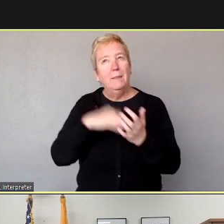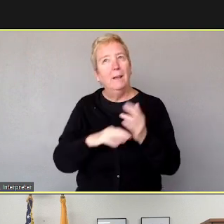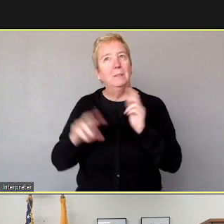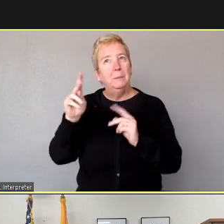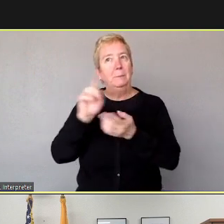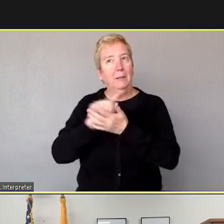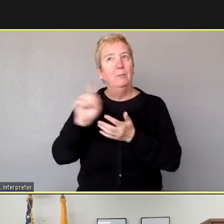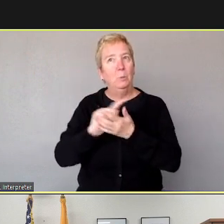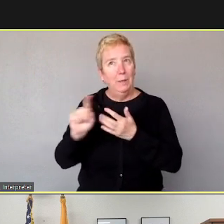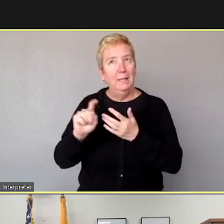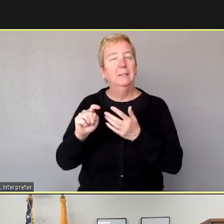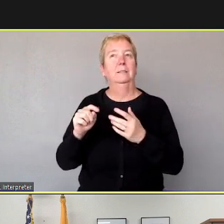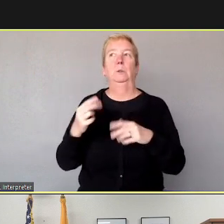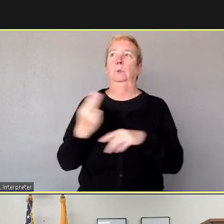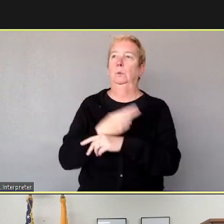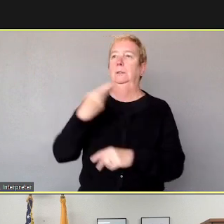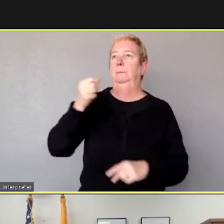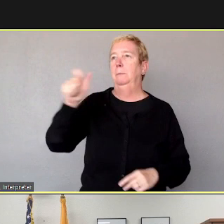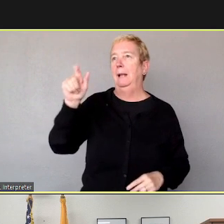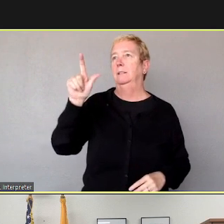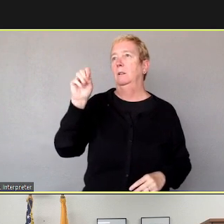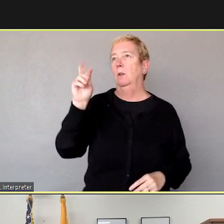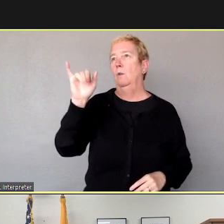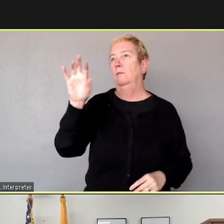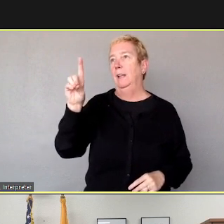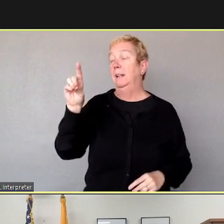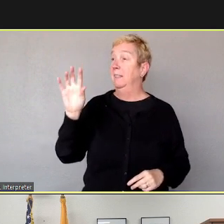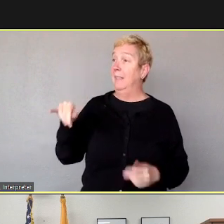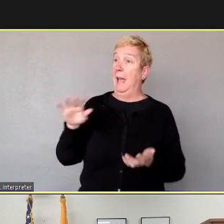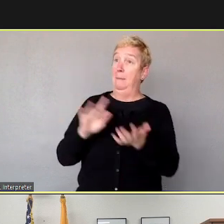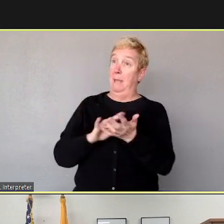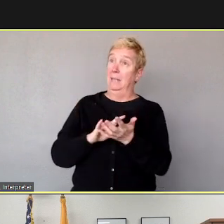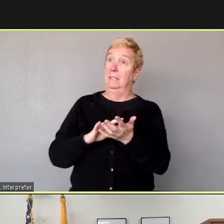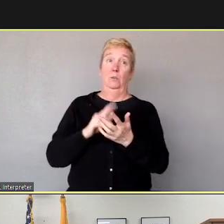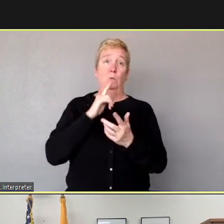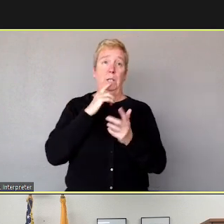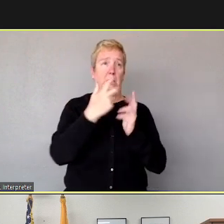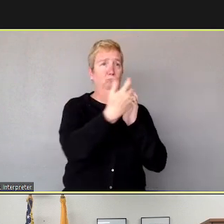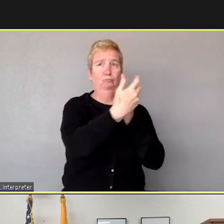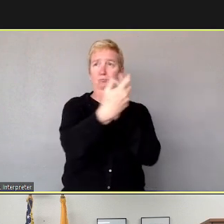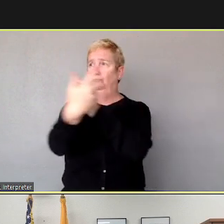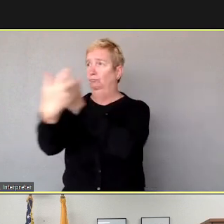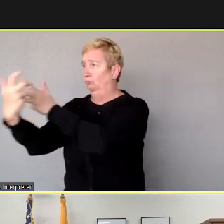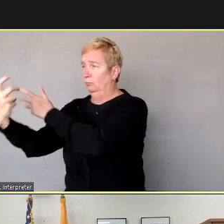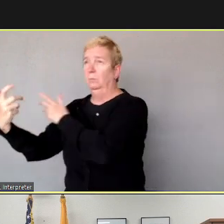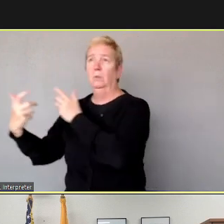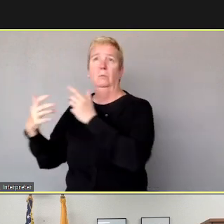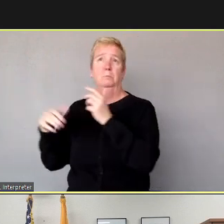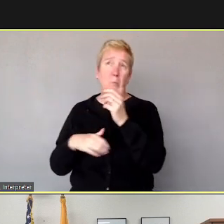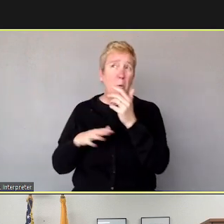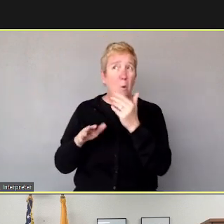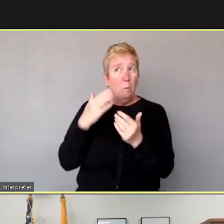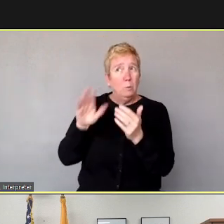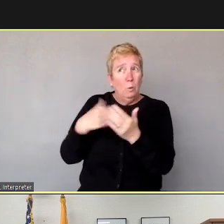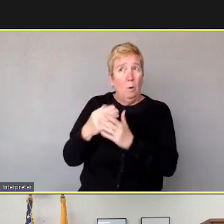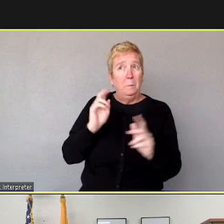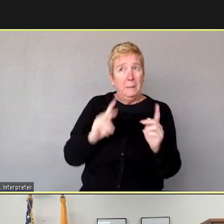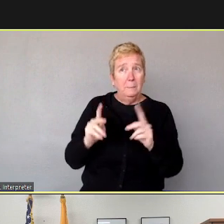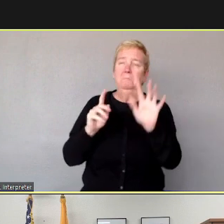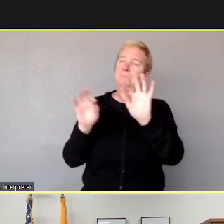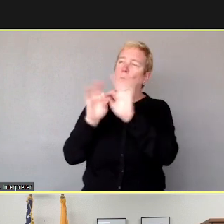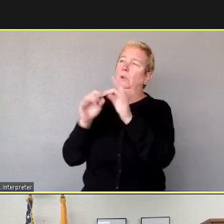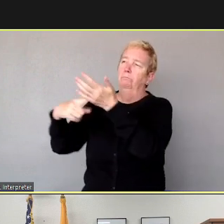a week. It's a medicine that's right for almost everybody, but you do have to check with your doctor or a